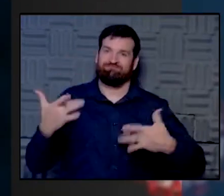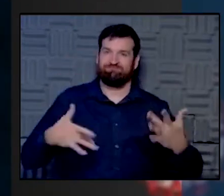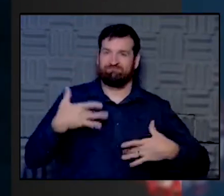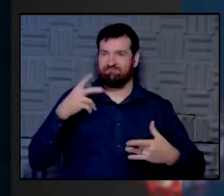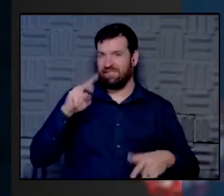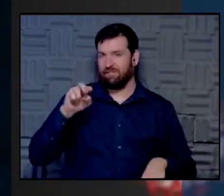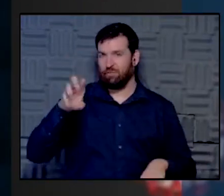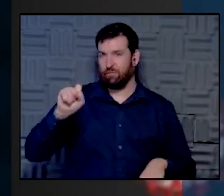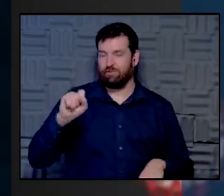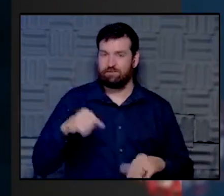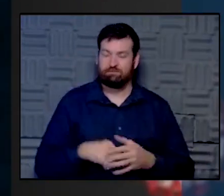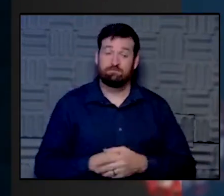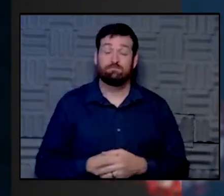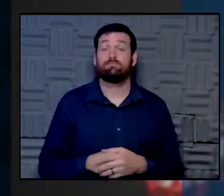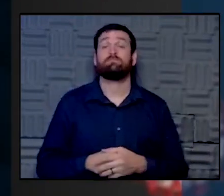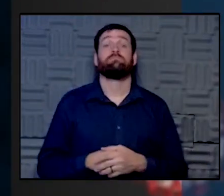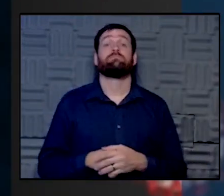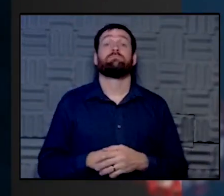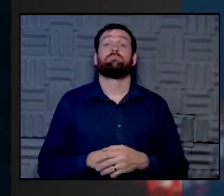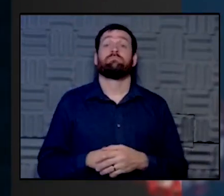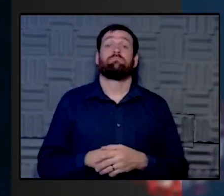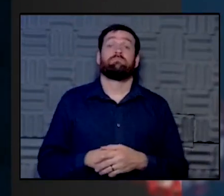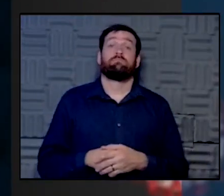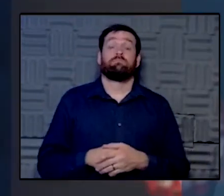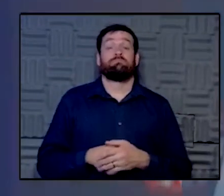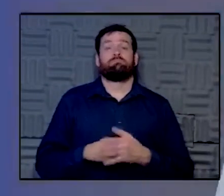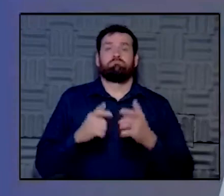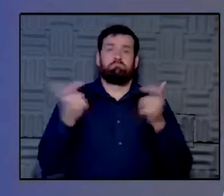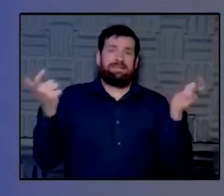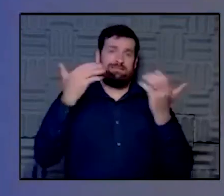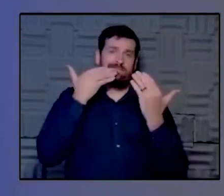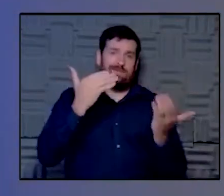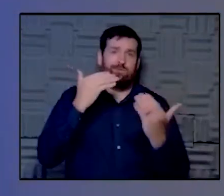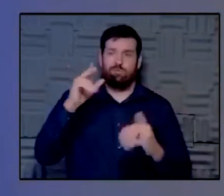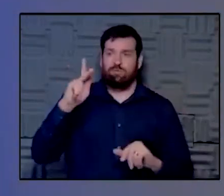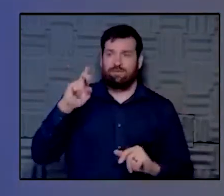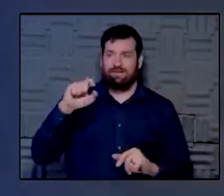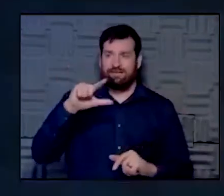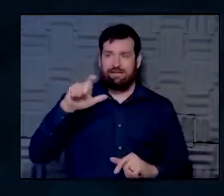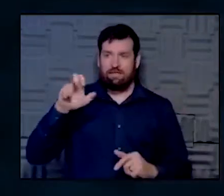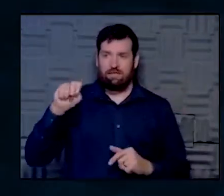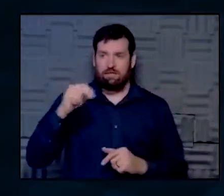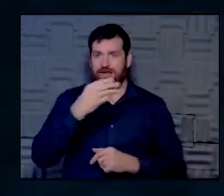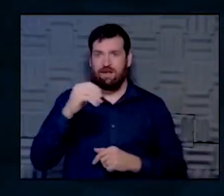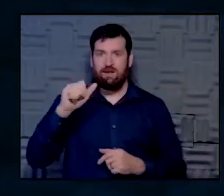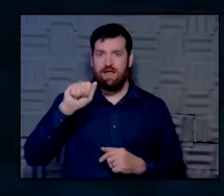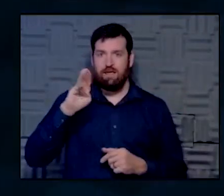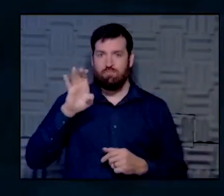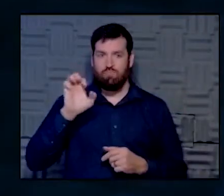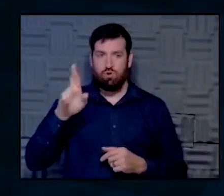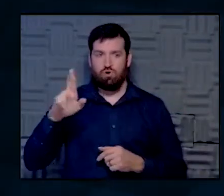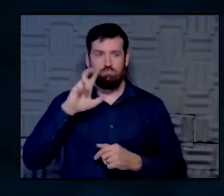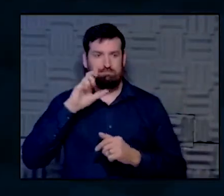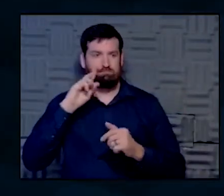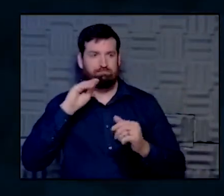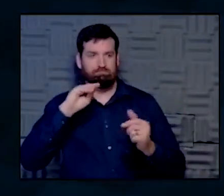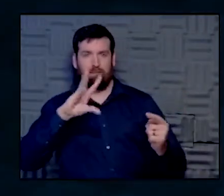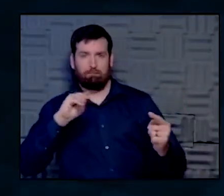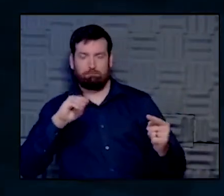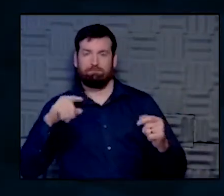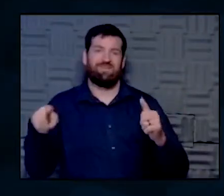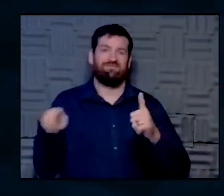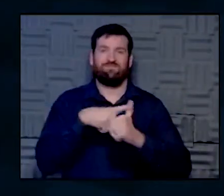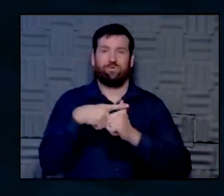there. So we'd like to have a big thank you to Keegan and Amber. Amber sent us this pic of Keegan getting his